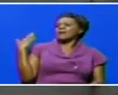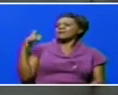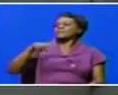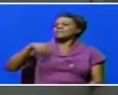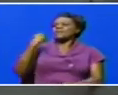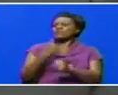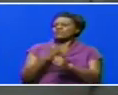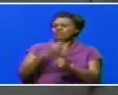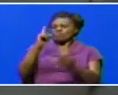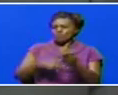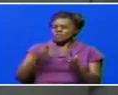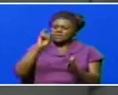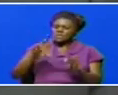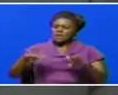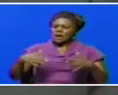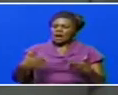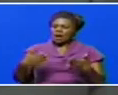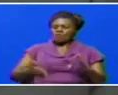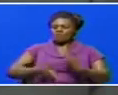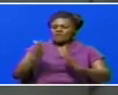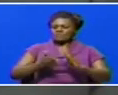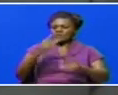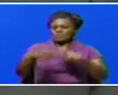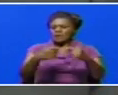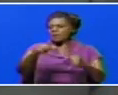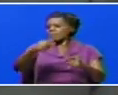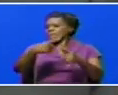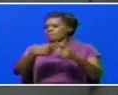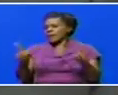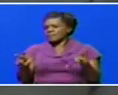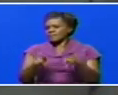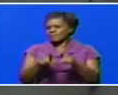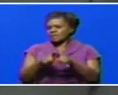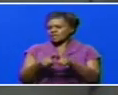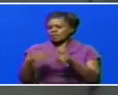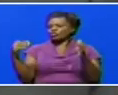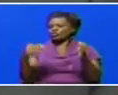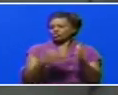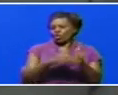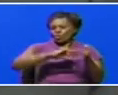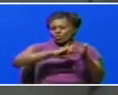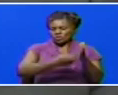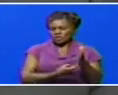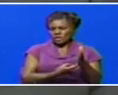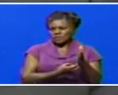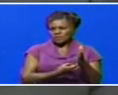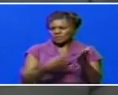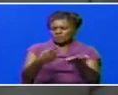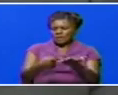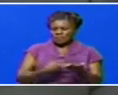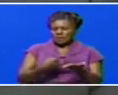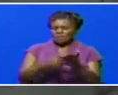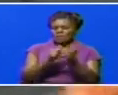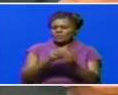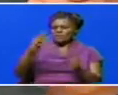is we have seen how we can be able to fast track. But on the other hand, also have terminated some contracts. And then now we are discussing with NCA, National